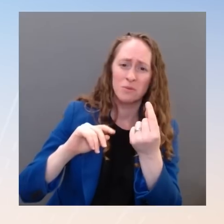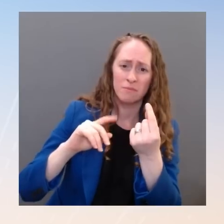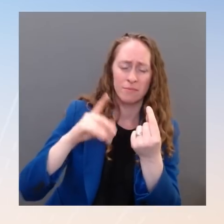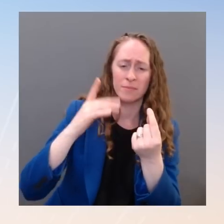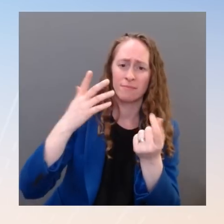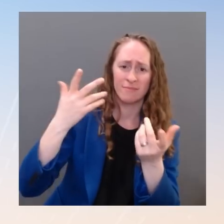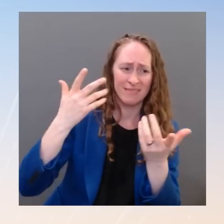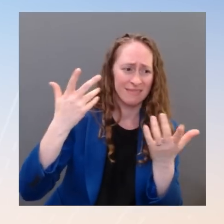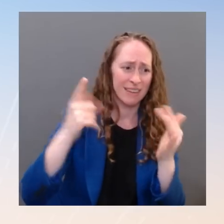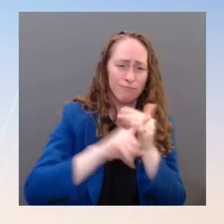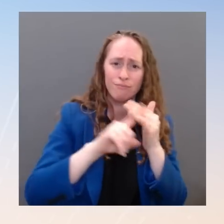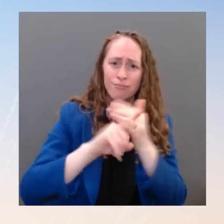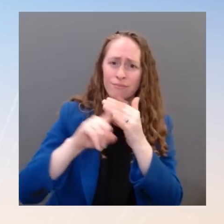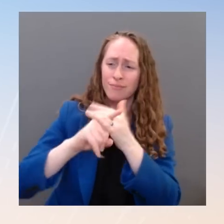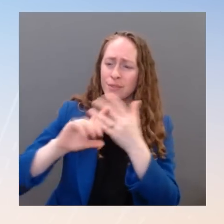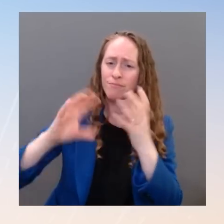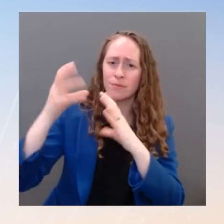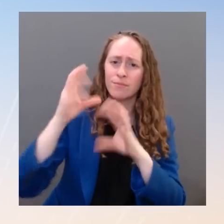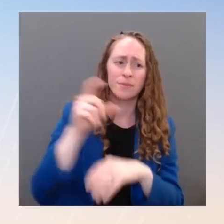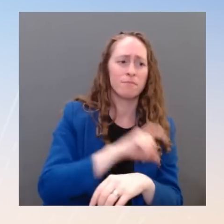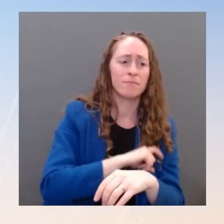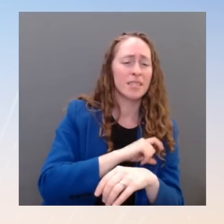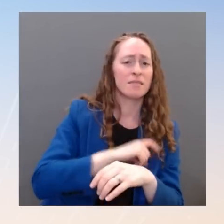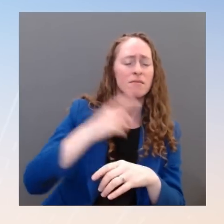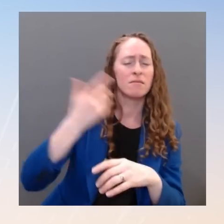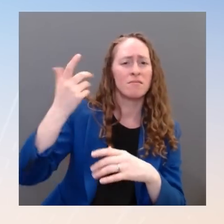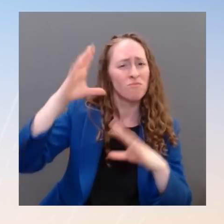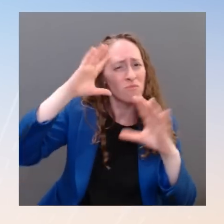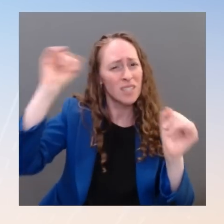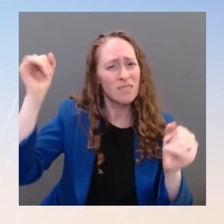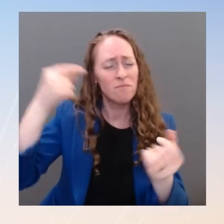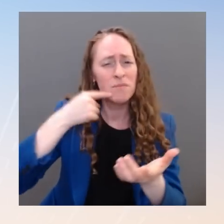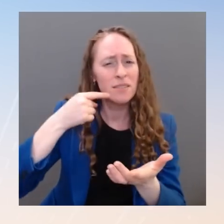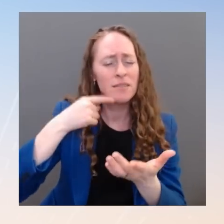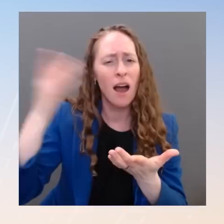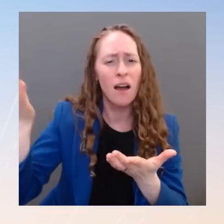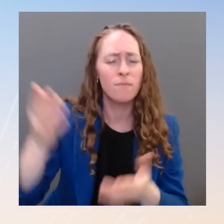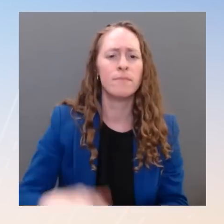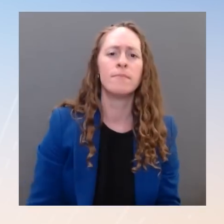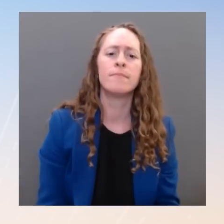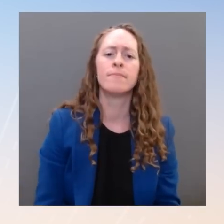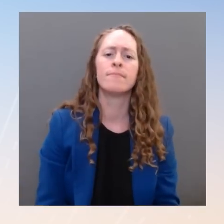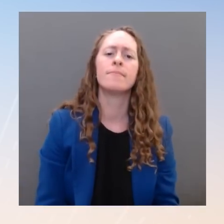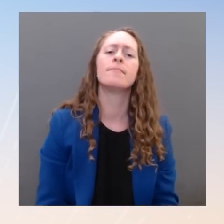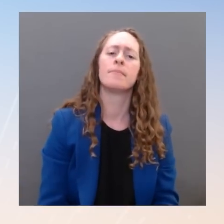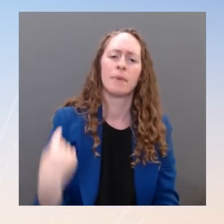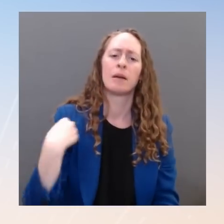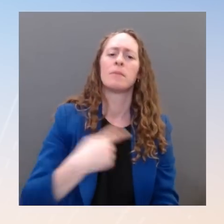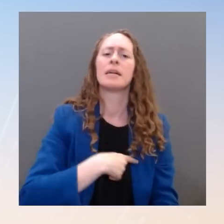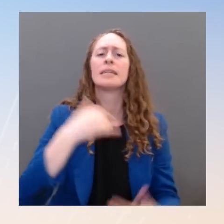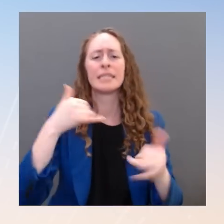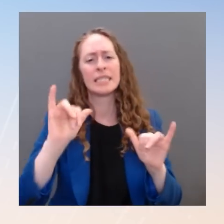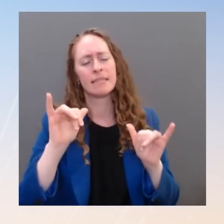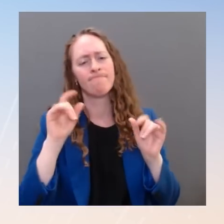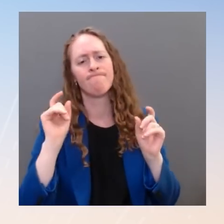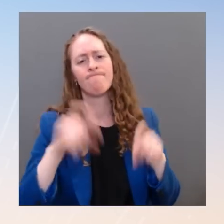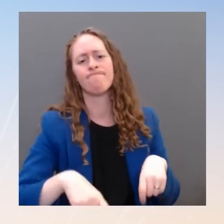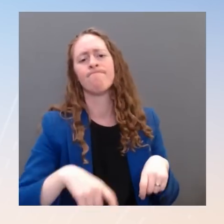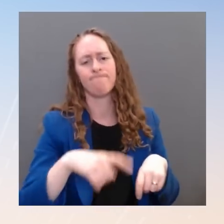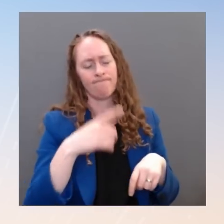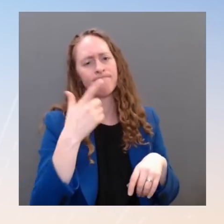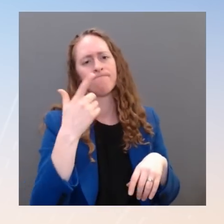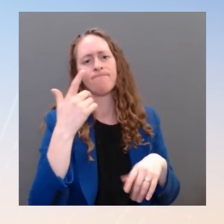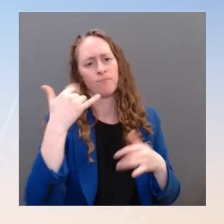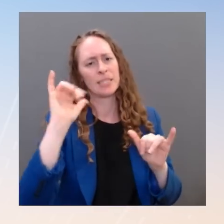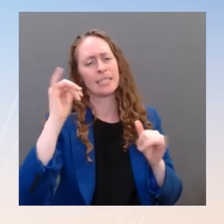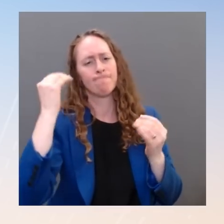a police reform executive order, as you know. That consideration is underway. It continues to be underway, and the president has every intention of signing